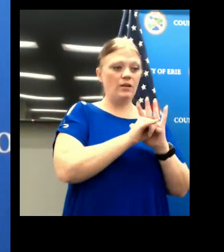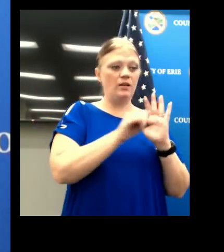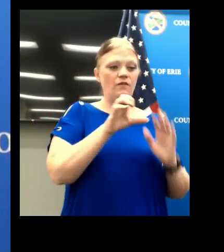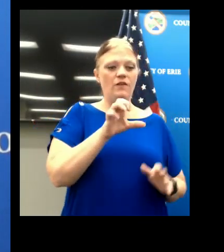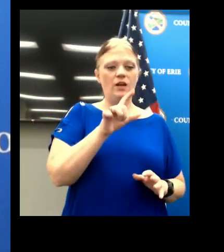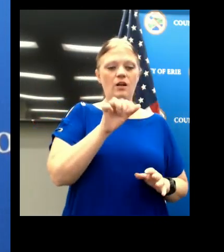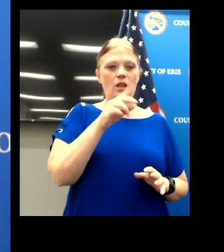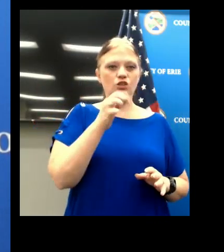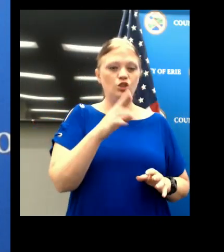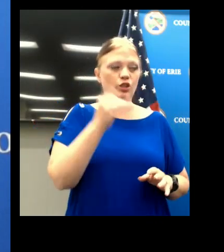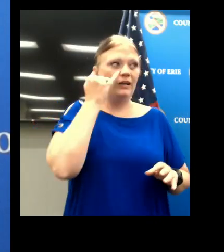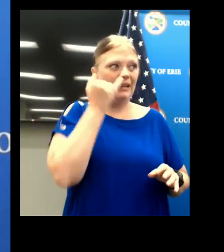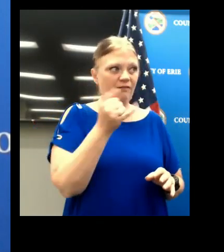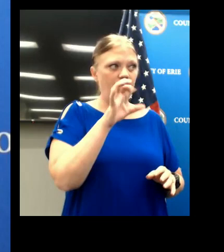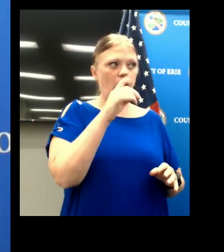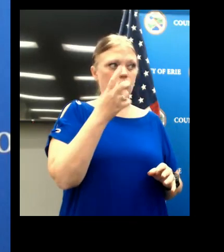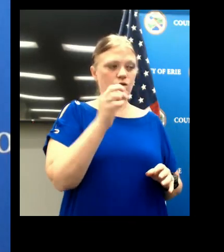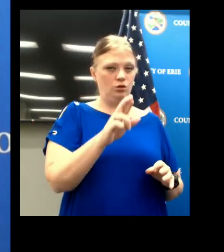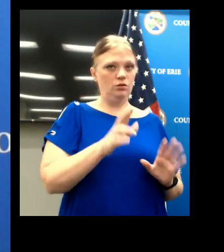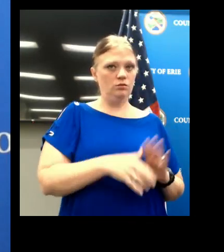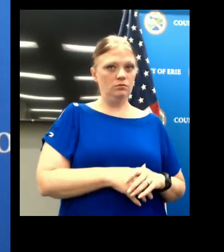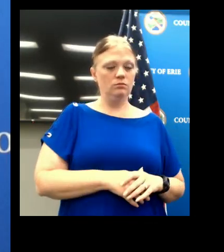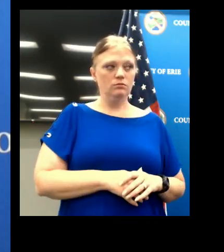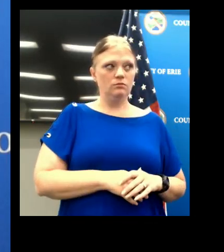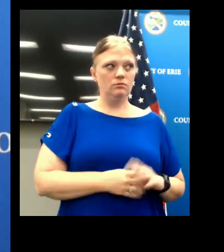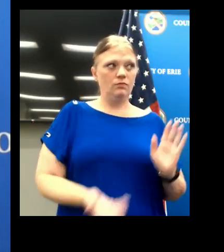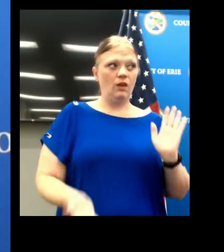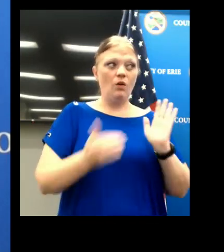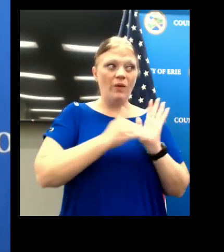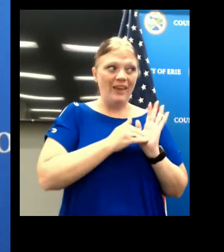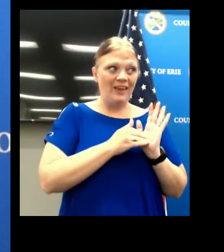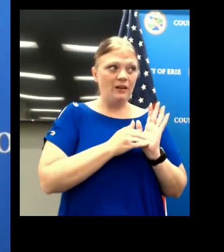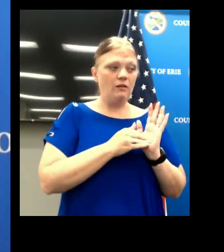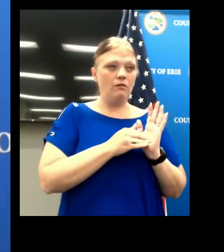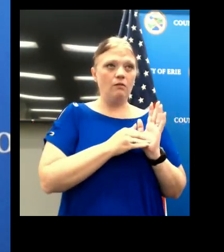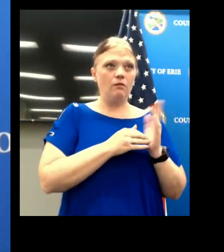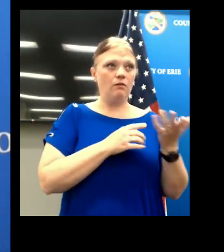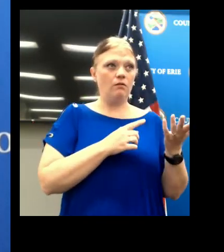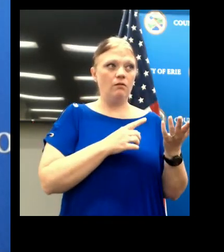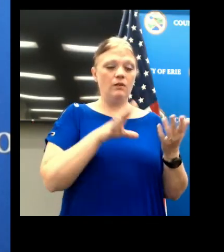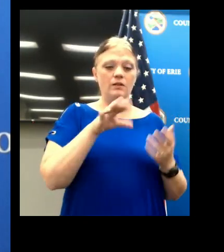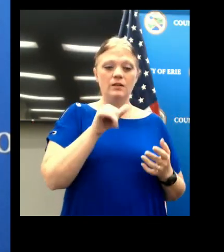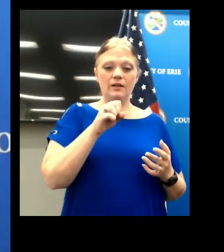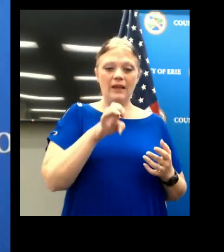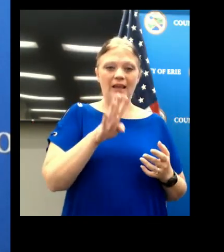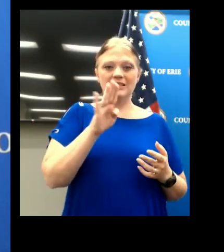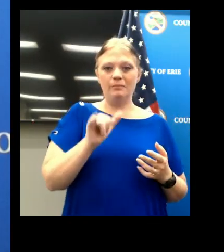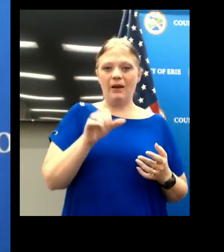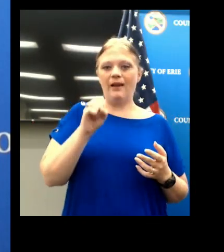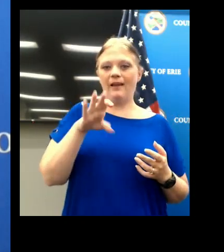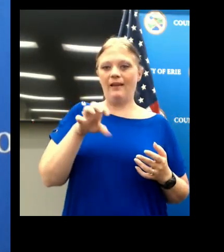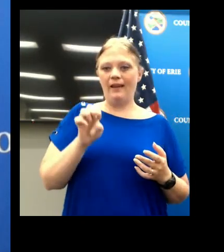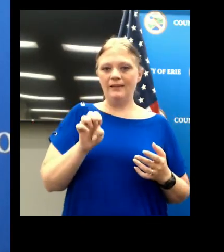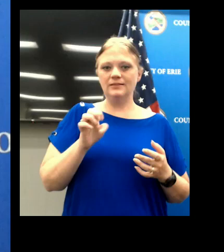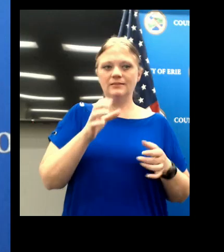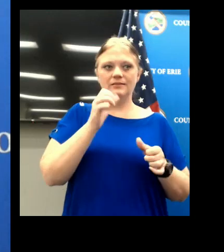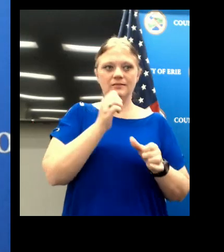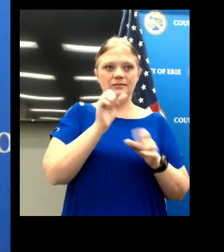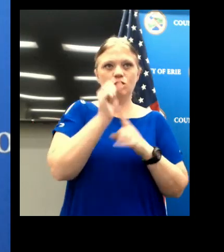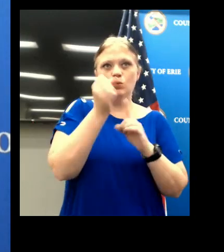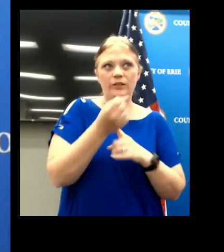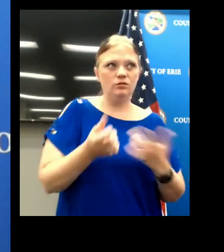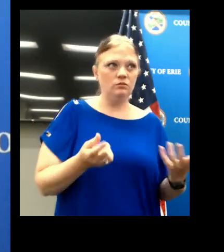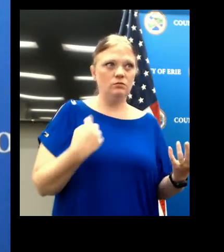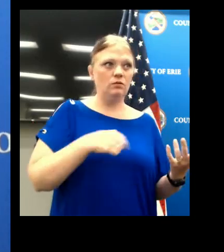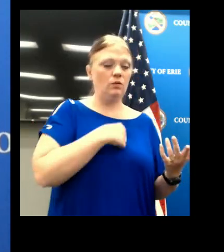is a cluster. So again, we have to take it on a case-by-case situation. And we